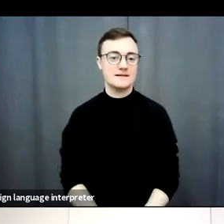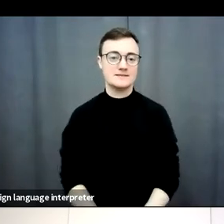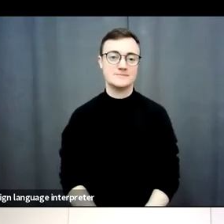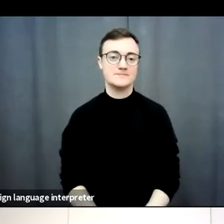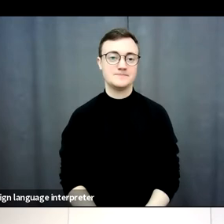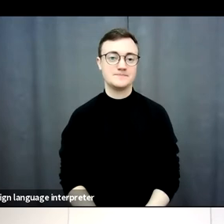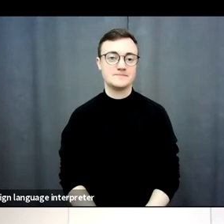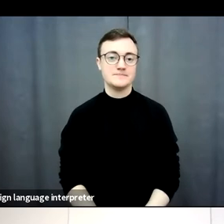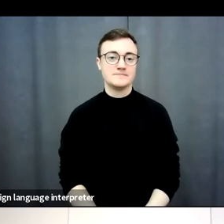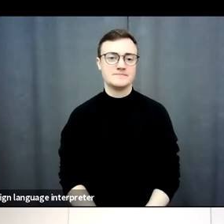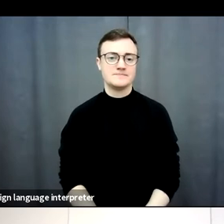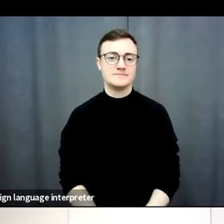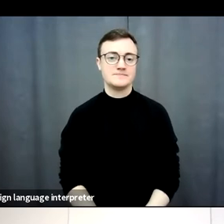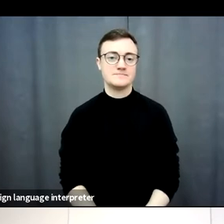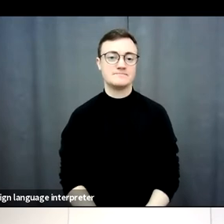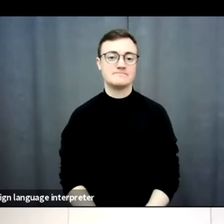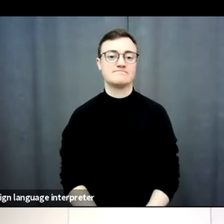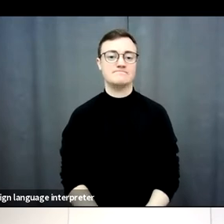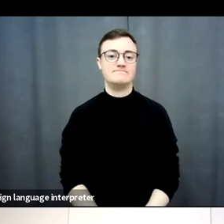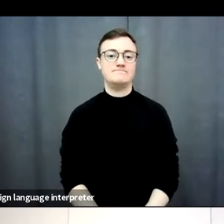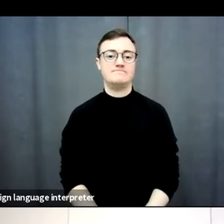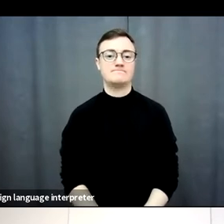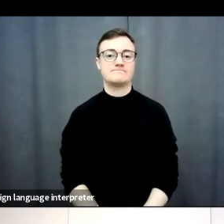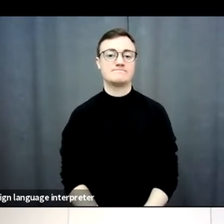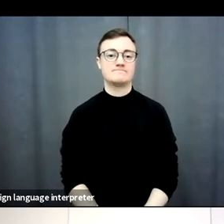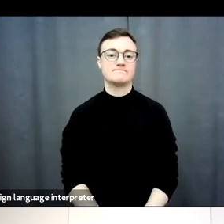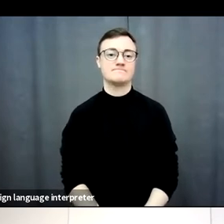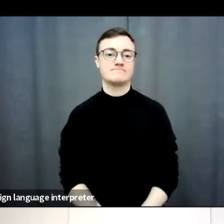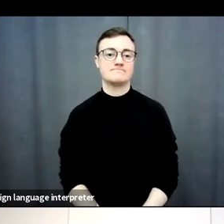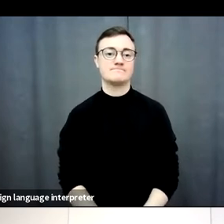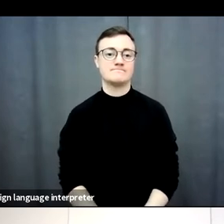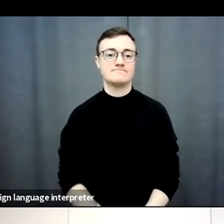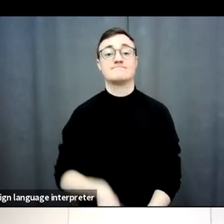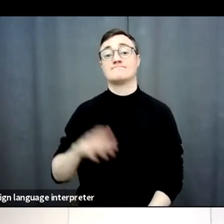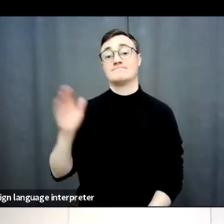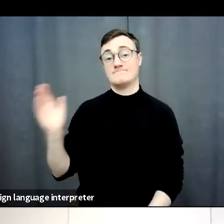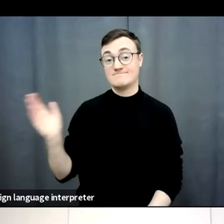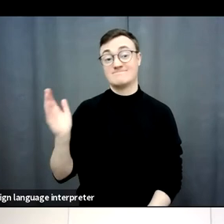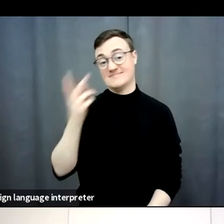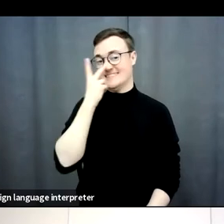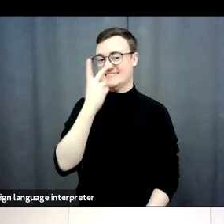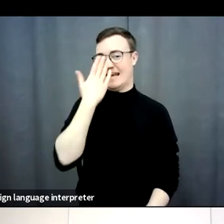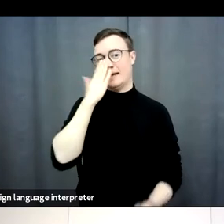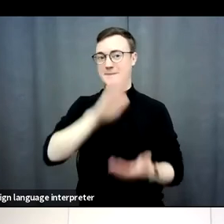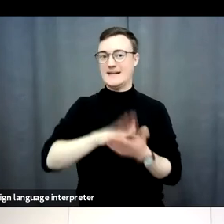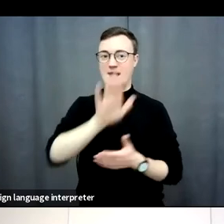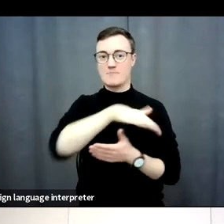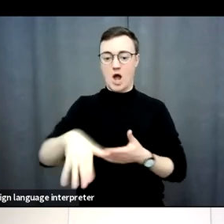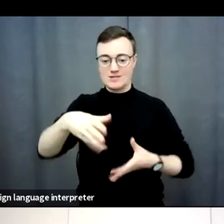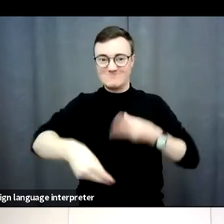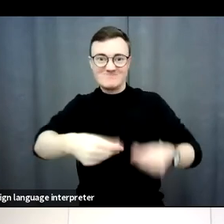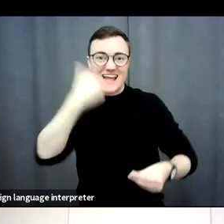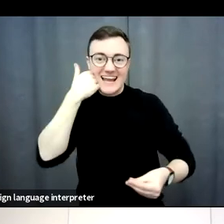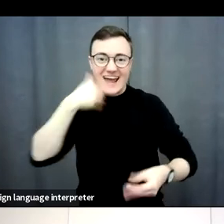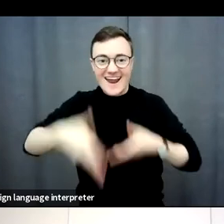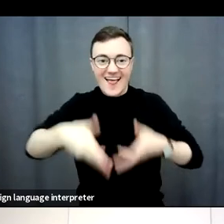And here's a picture of several children playing with the bricks. The concept